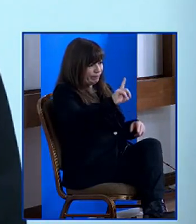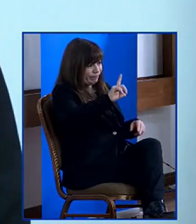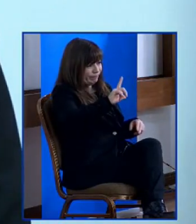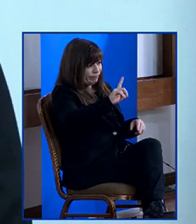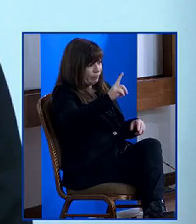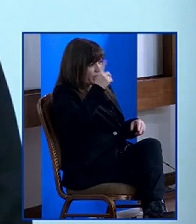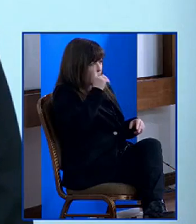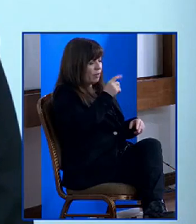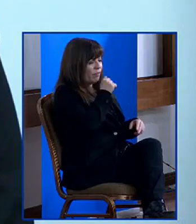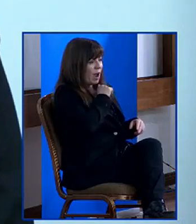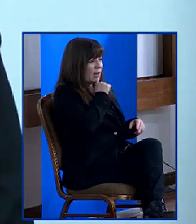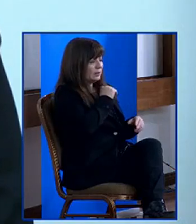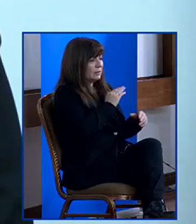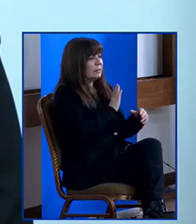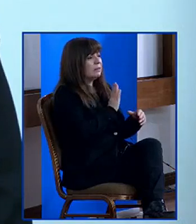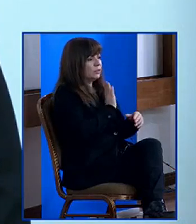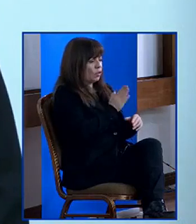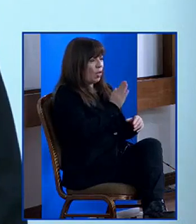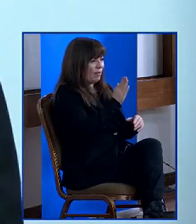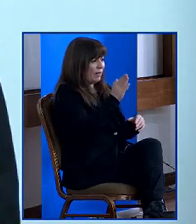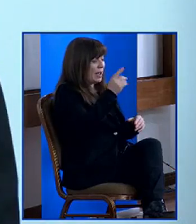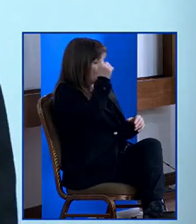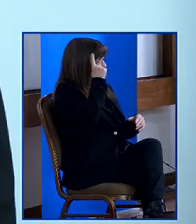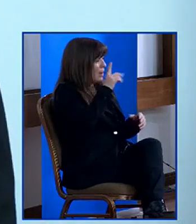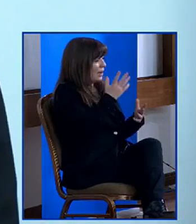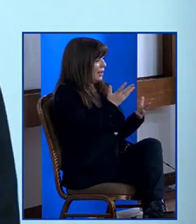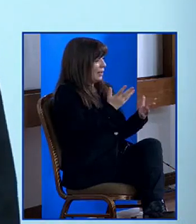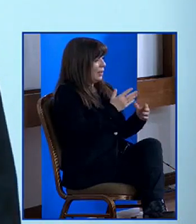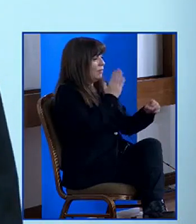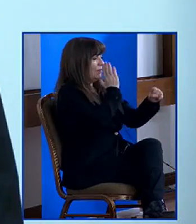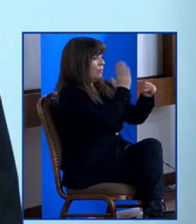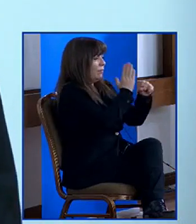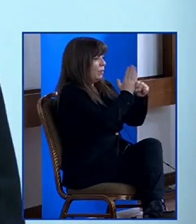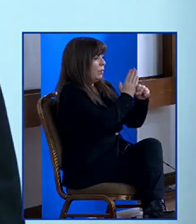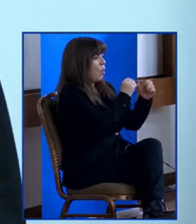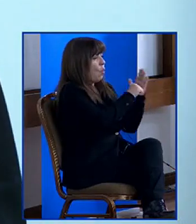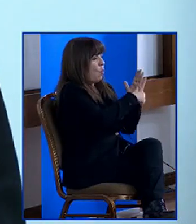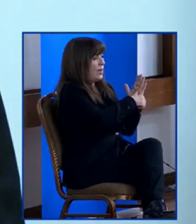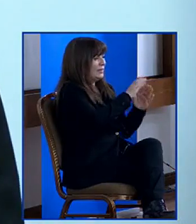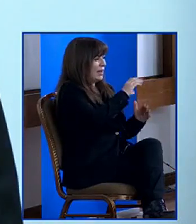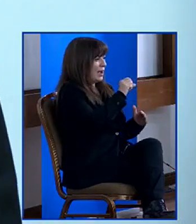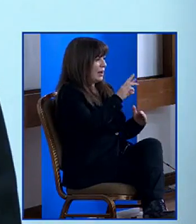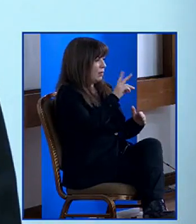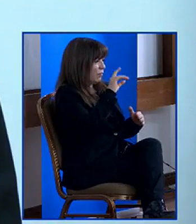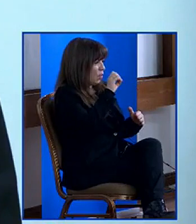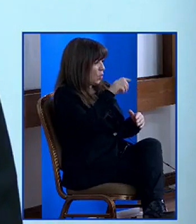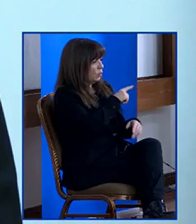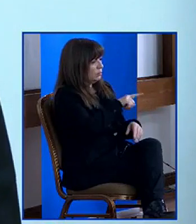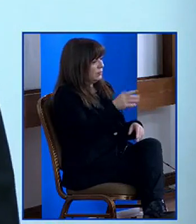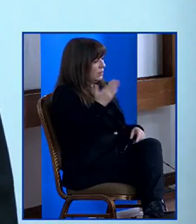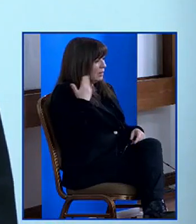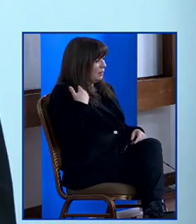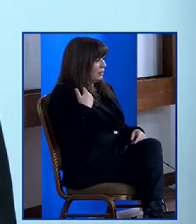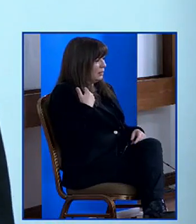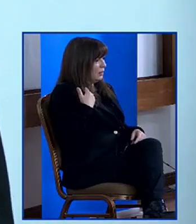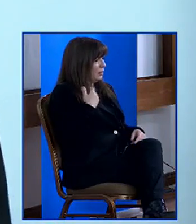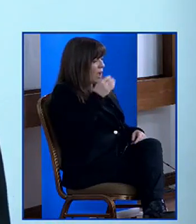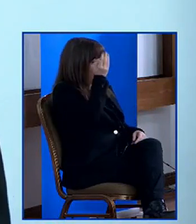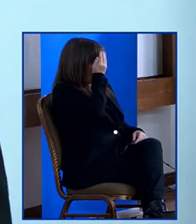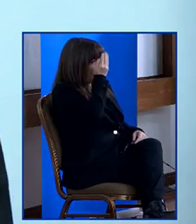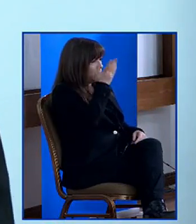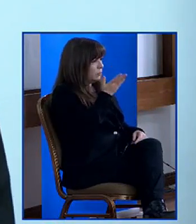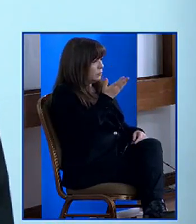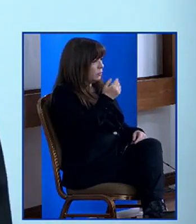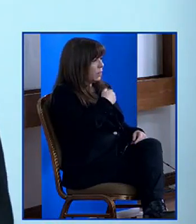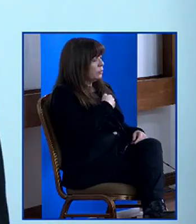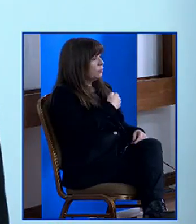I remember when I was speaking here last week, it was almost exactly the same week, I think, in August, and the UK had just